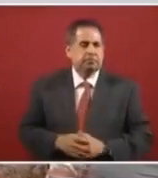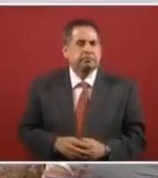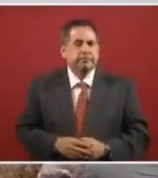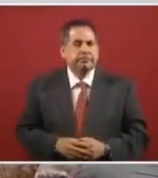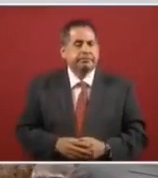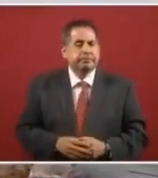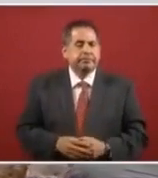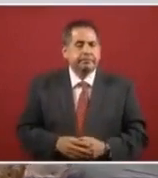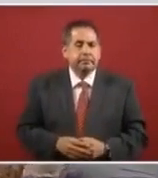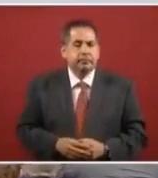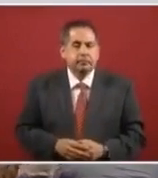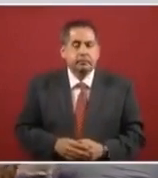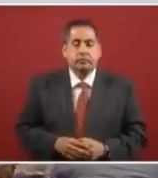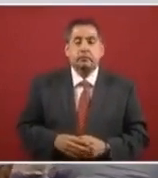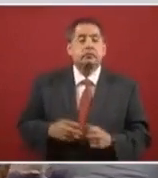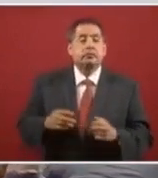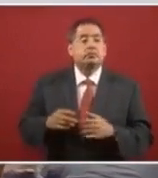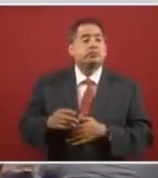this purpose